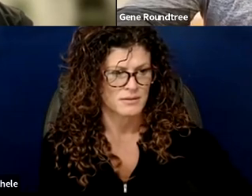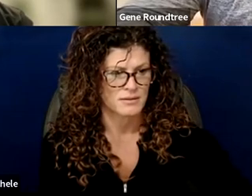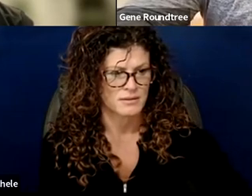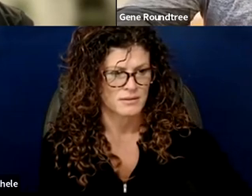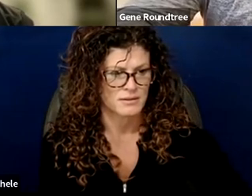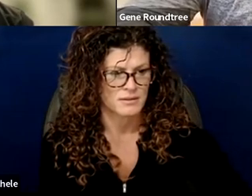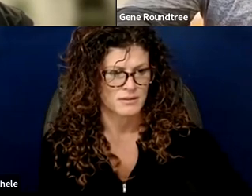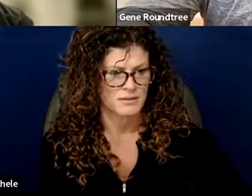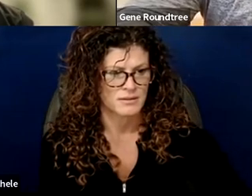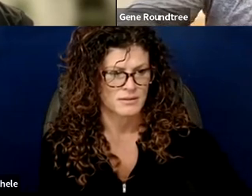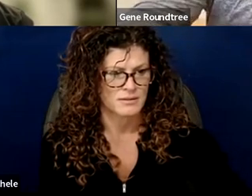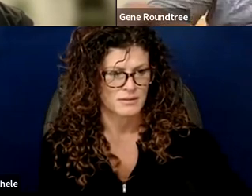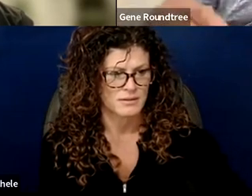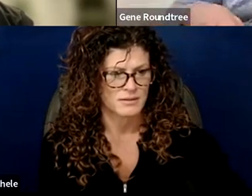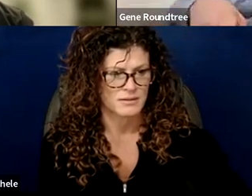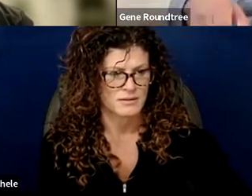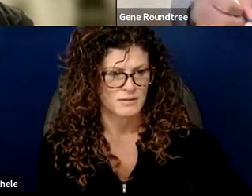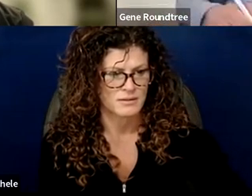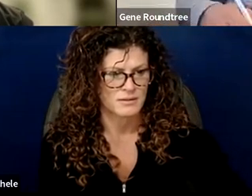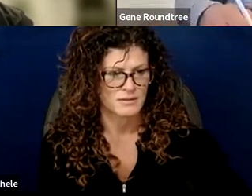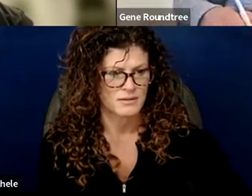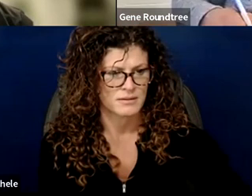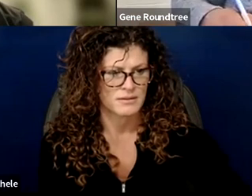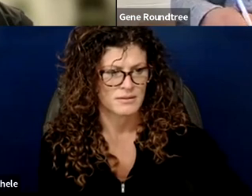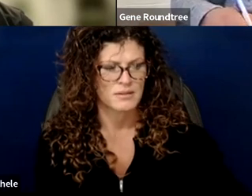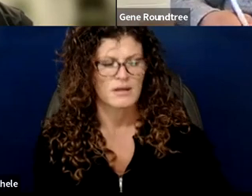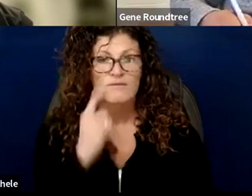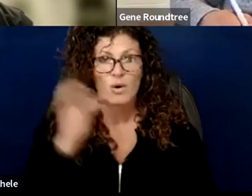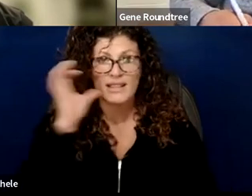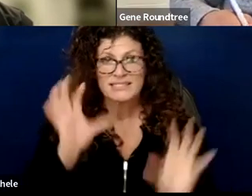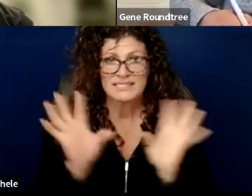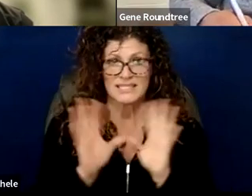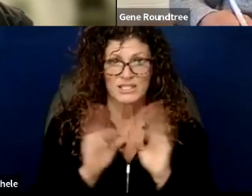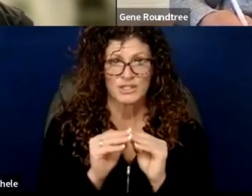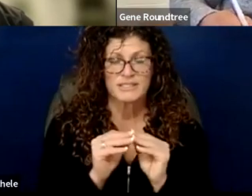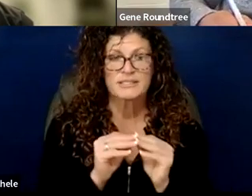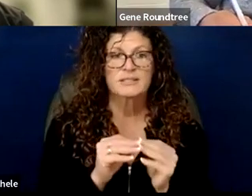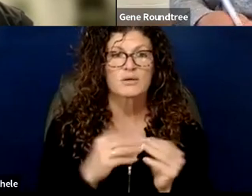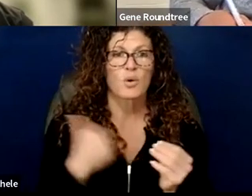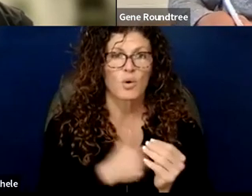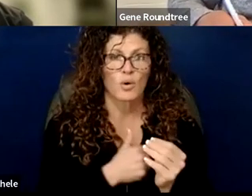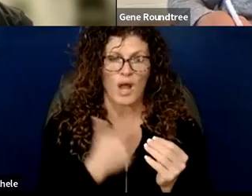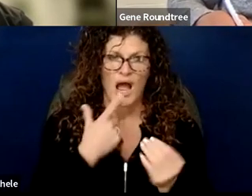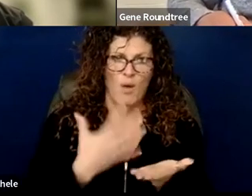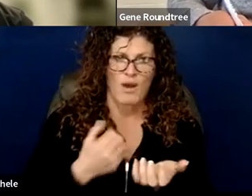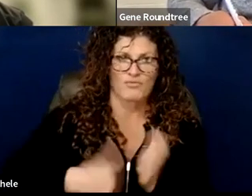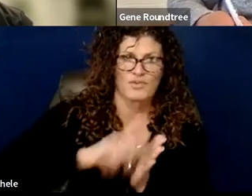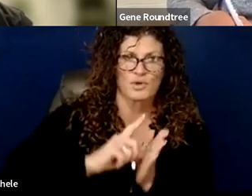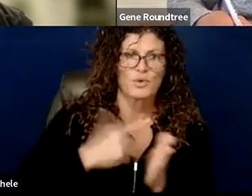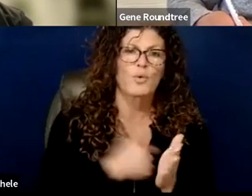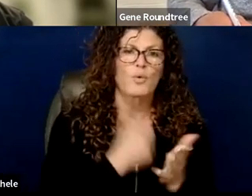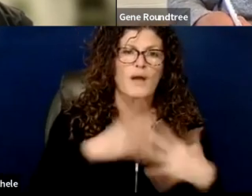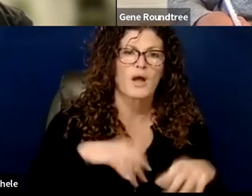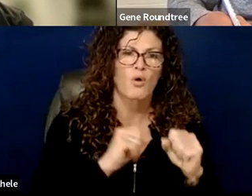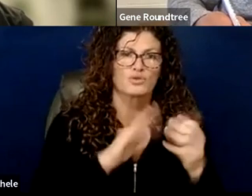In terms of the listening sessions, let me recap. We held the remote community listening sessions